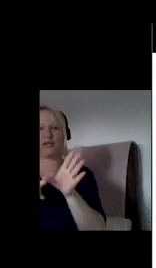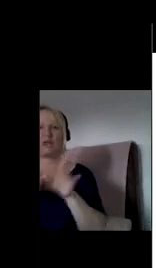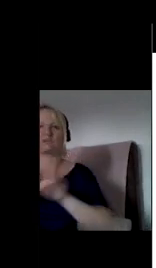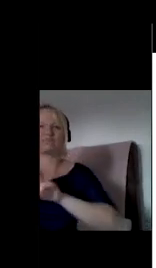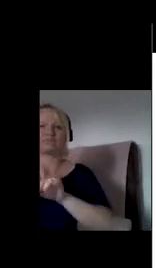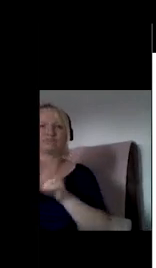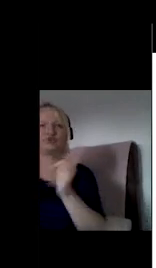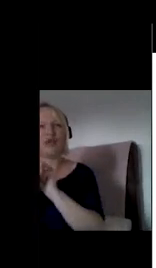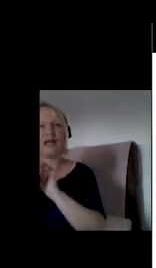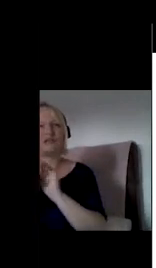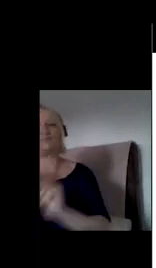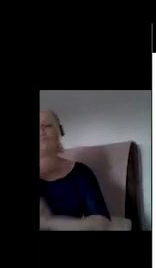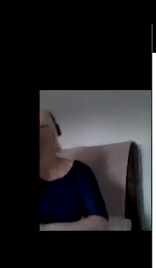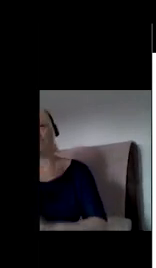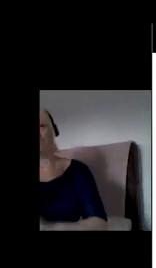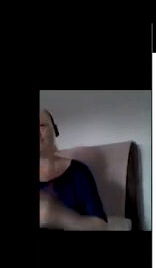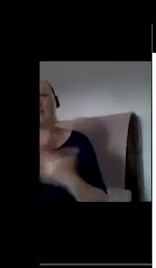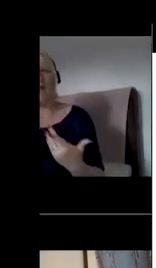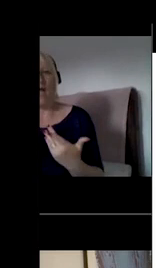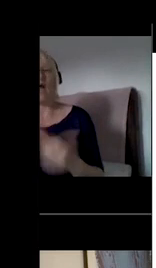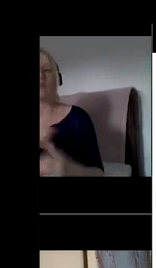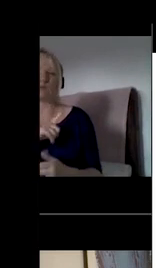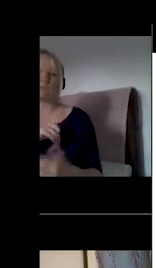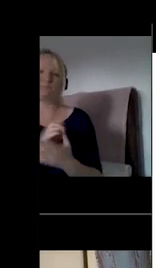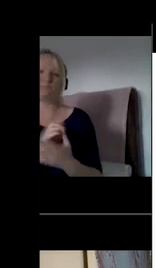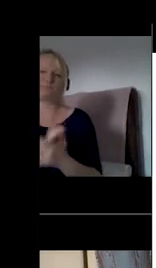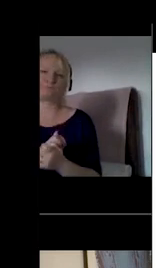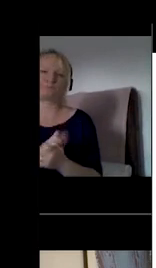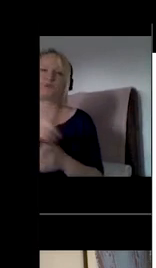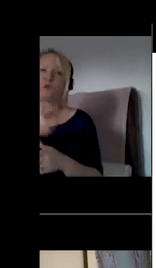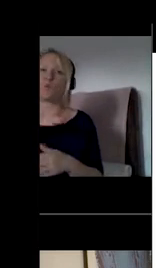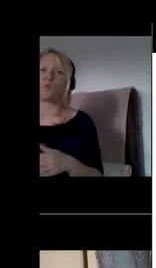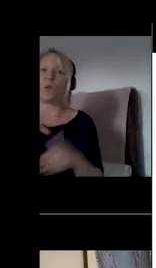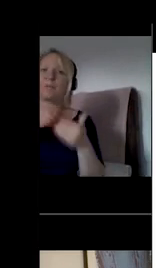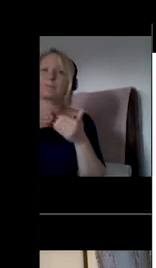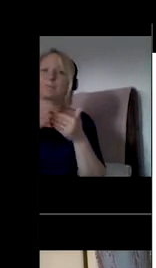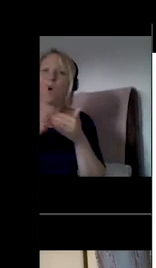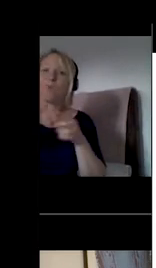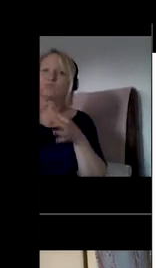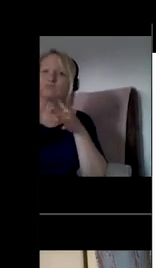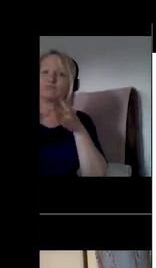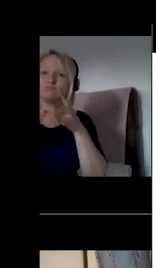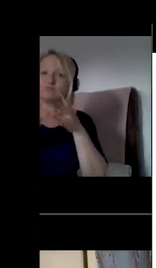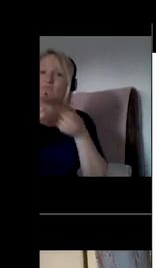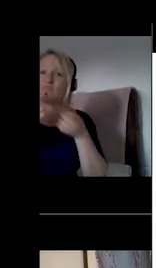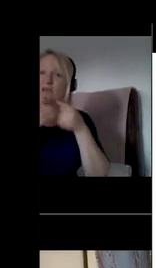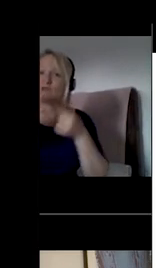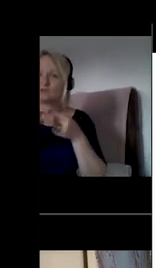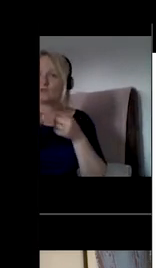mitigate the impact. If you'd like more detailed information, we'd suggest you visit